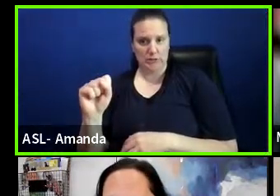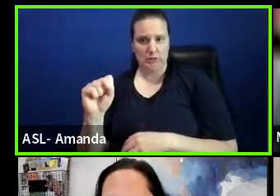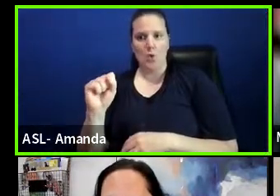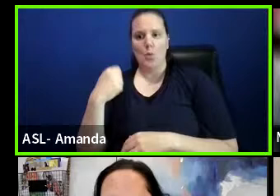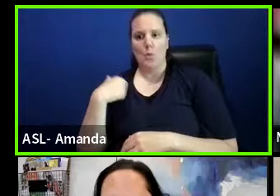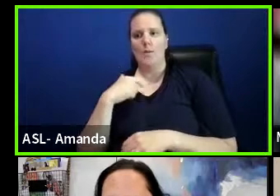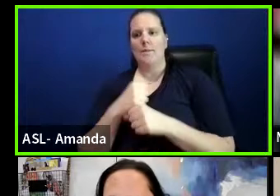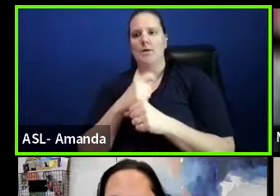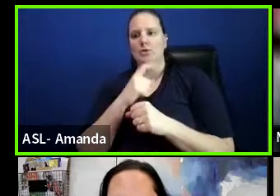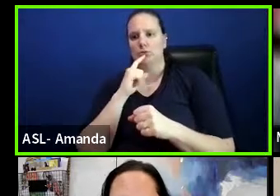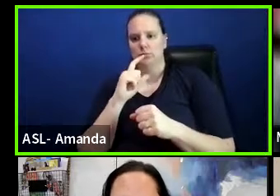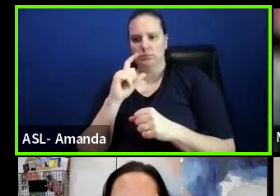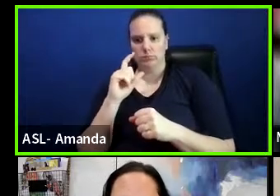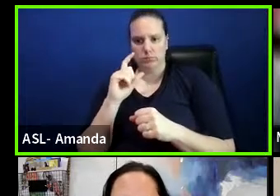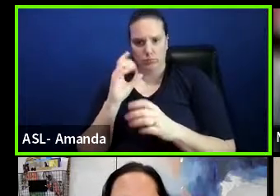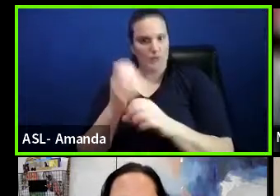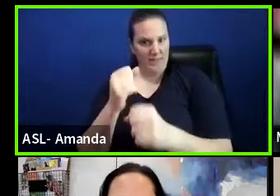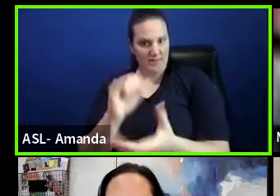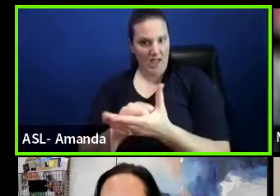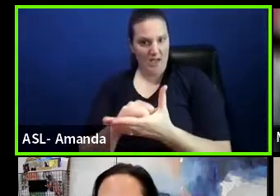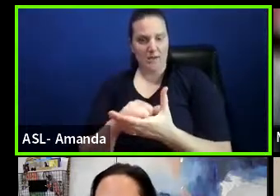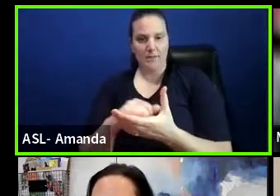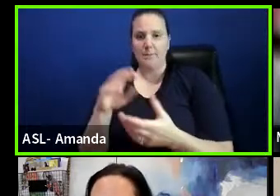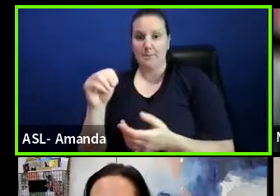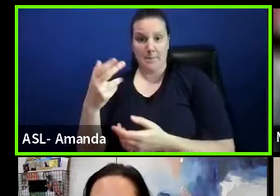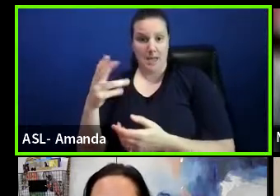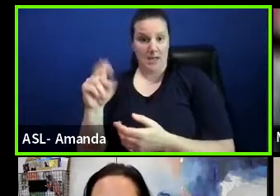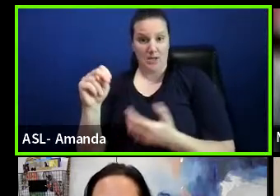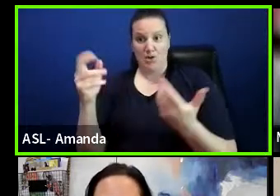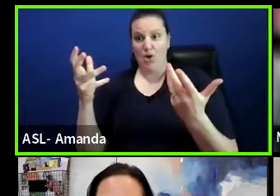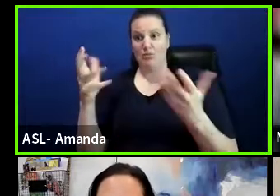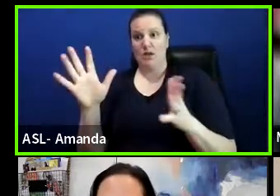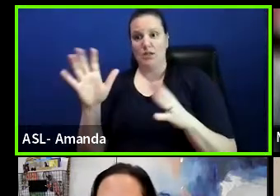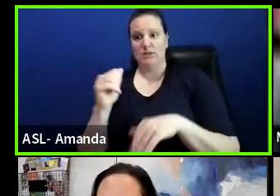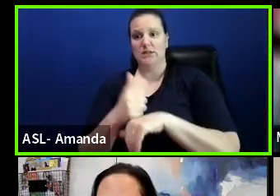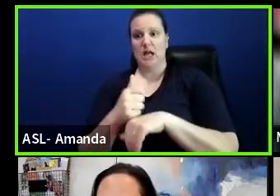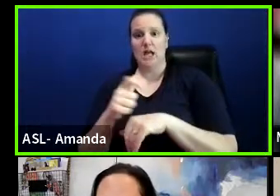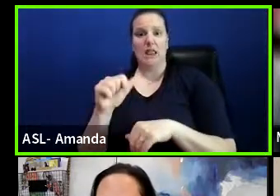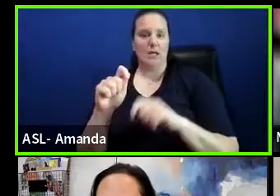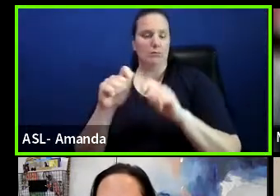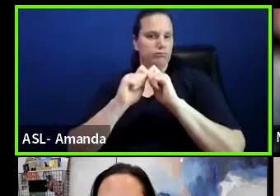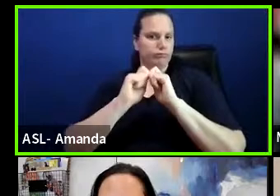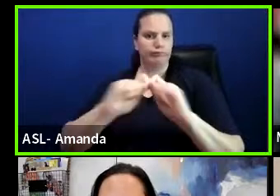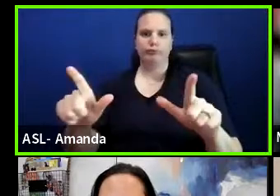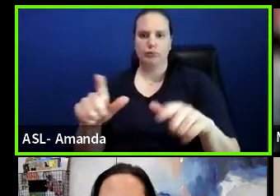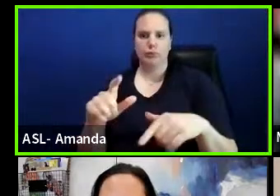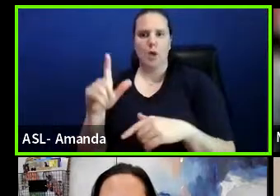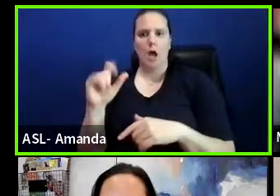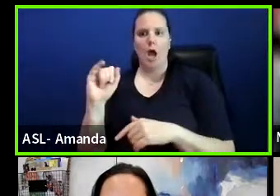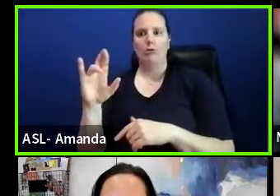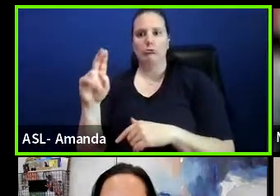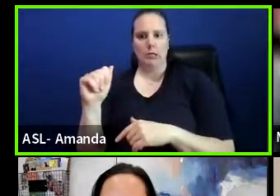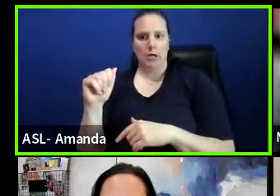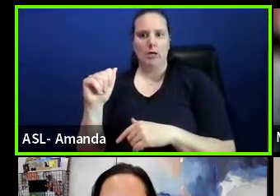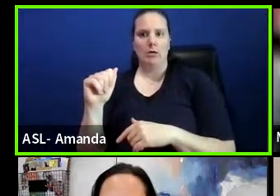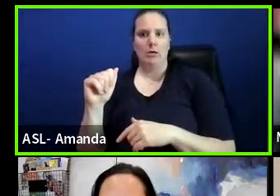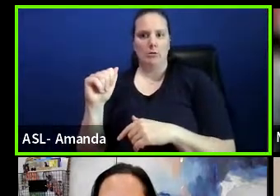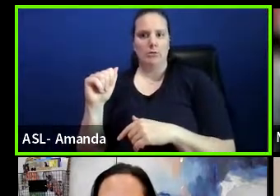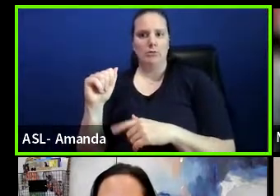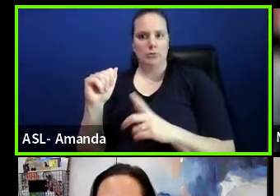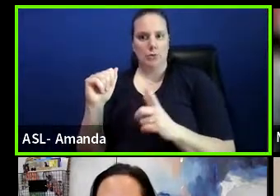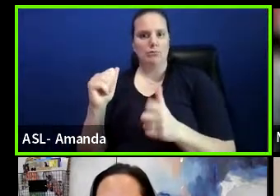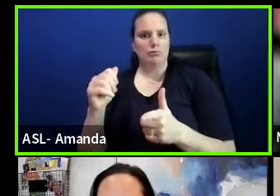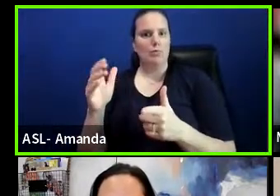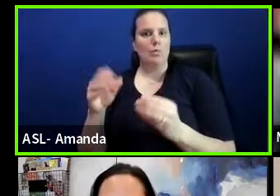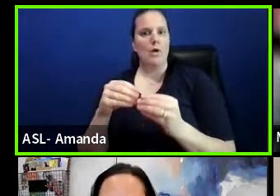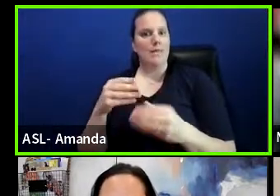we will make sure you get it. Megan has already sent a link out to Irina, so we'll be more